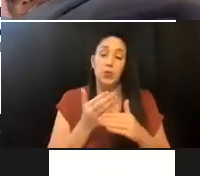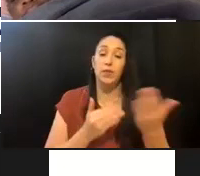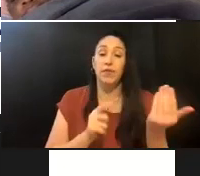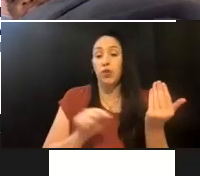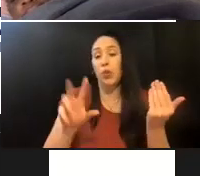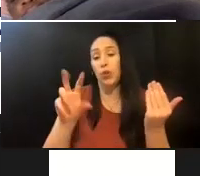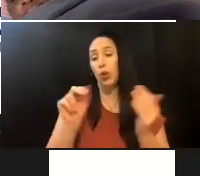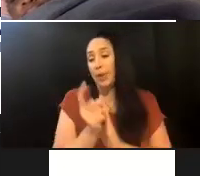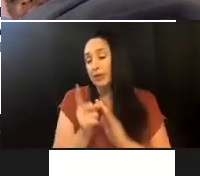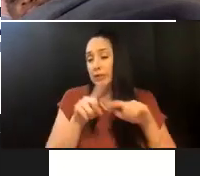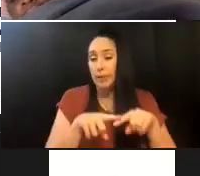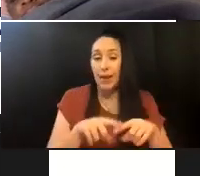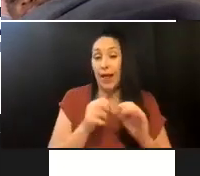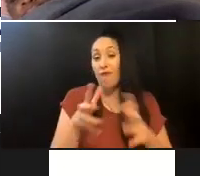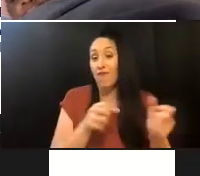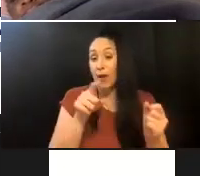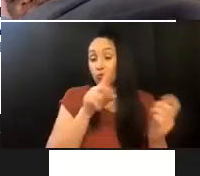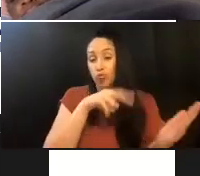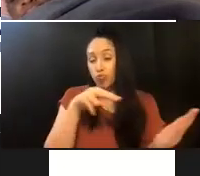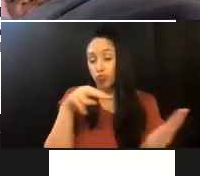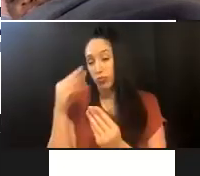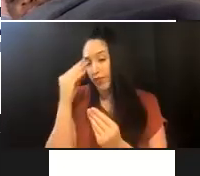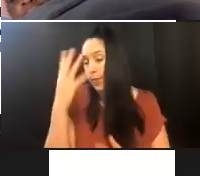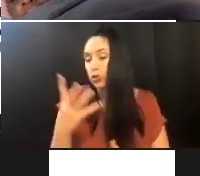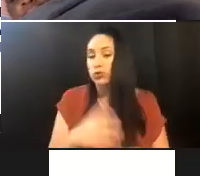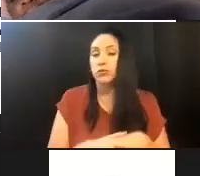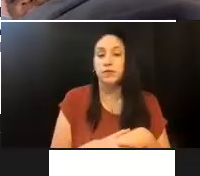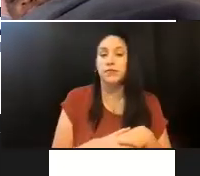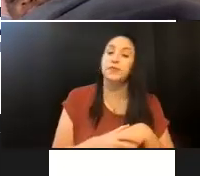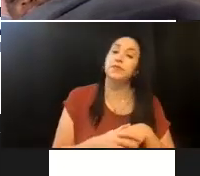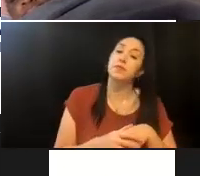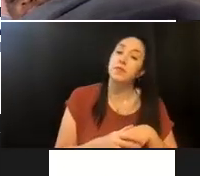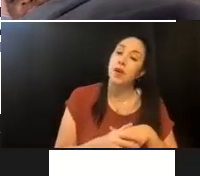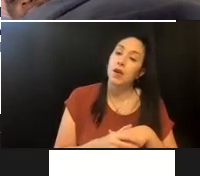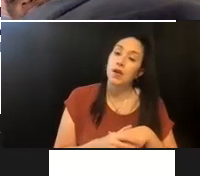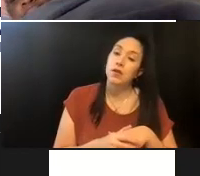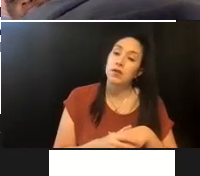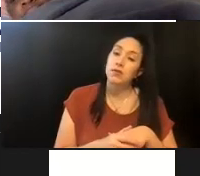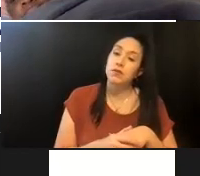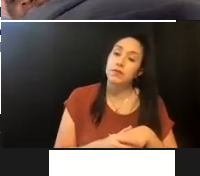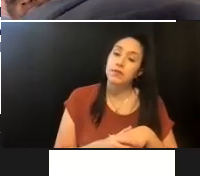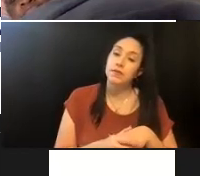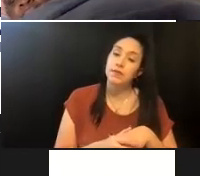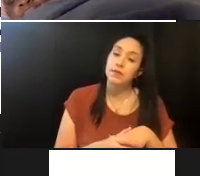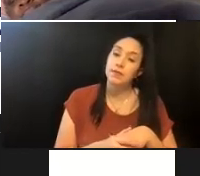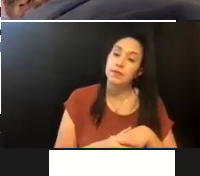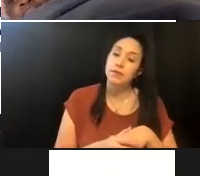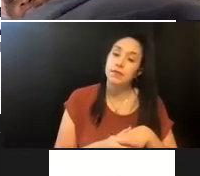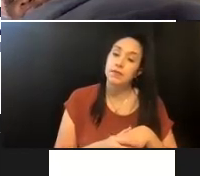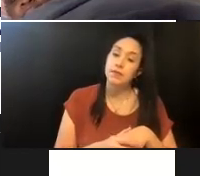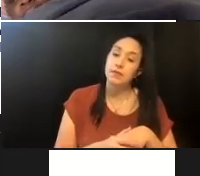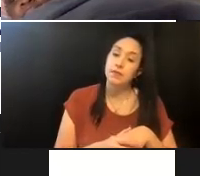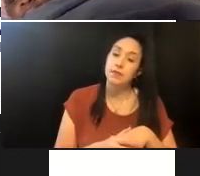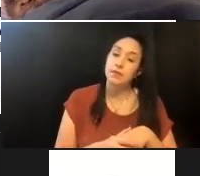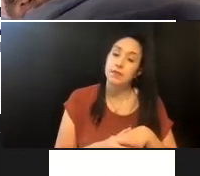information. But that's what the program does in terms of the consent process. And then